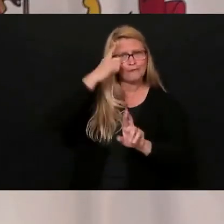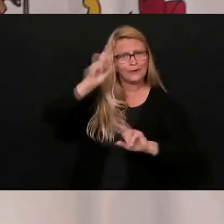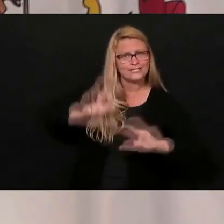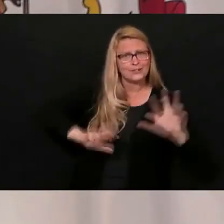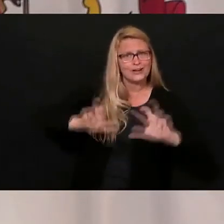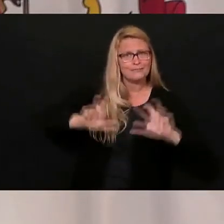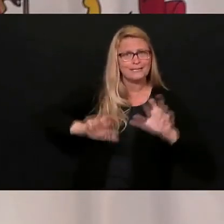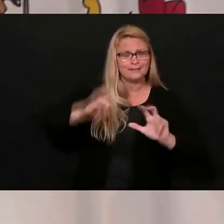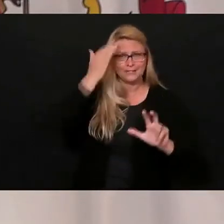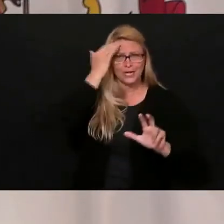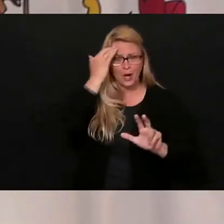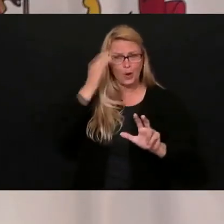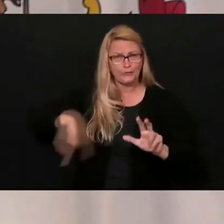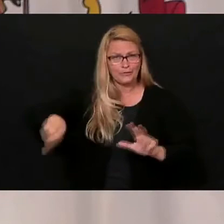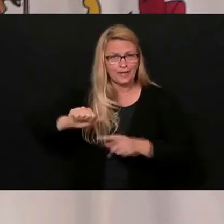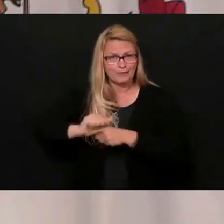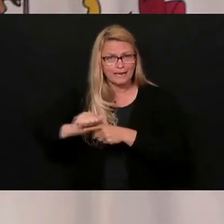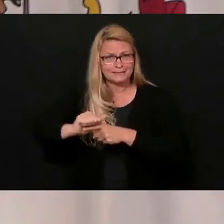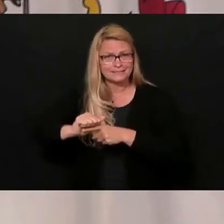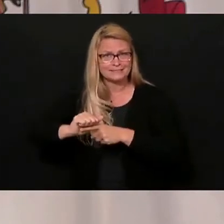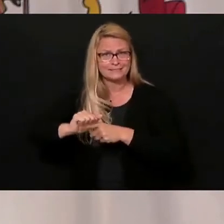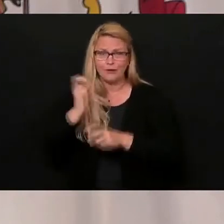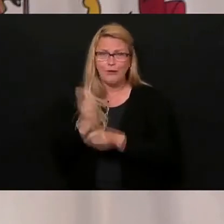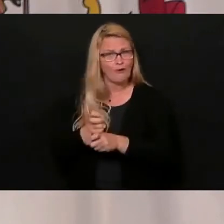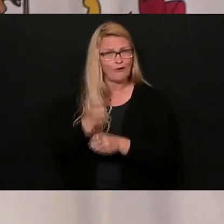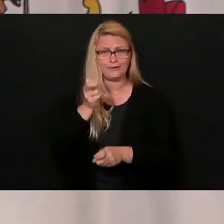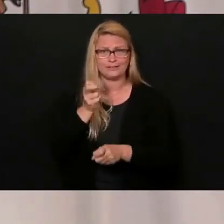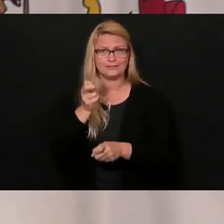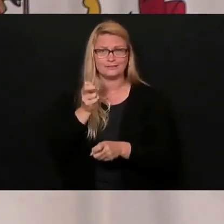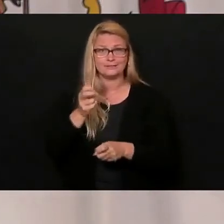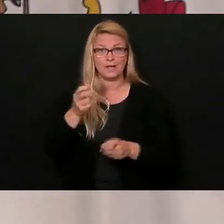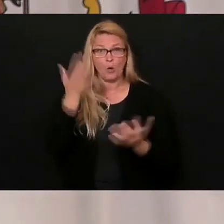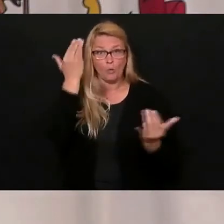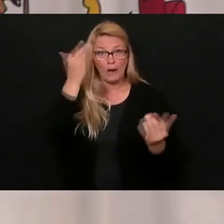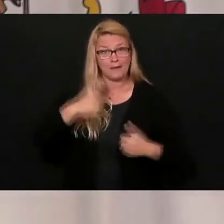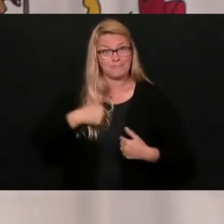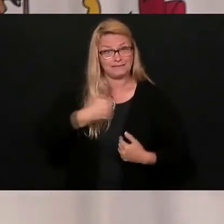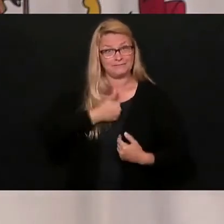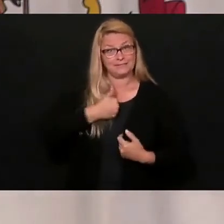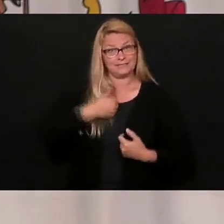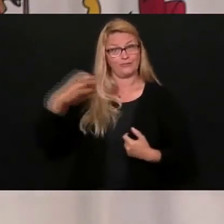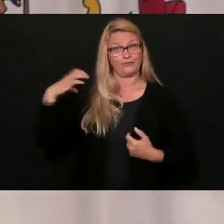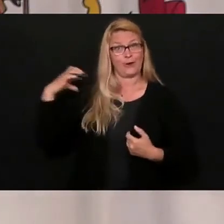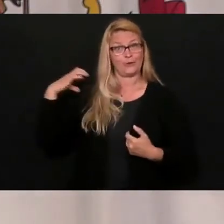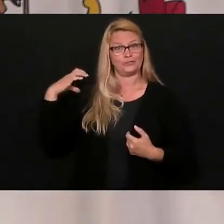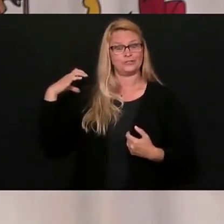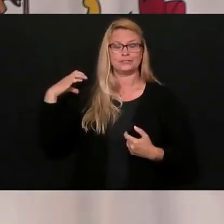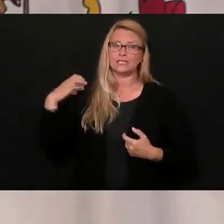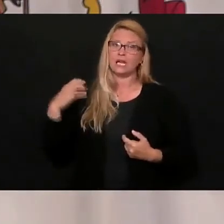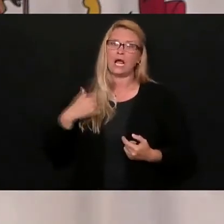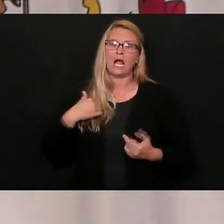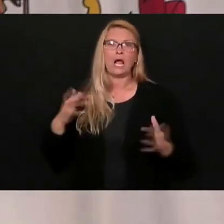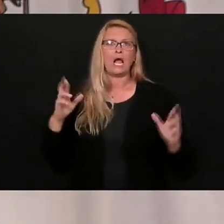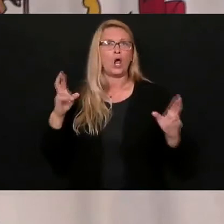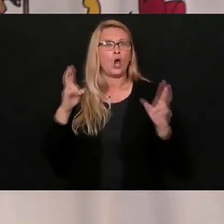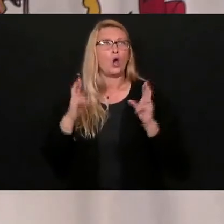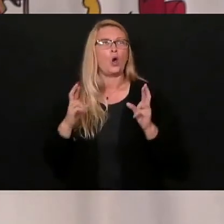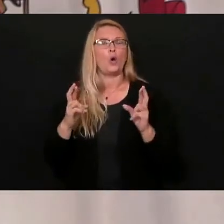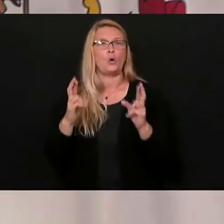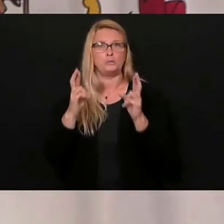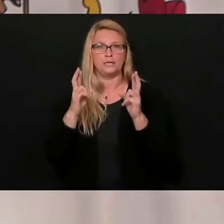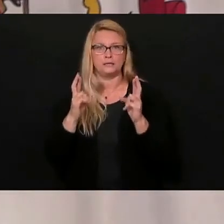and I know it firsthand because I'm the coach. I hope to goodness that they'll